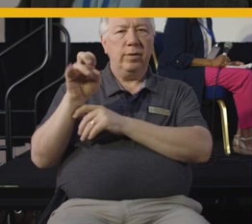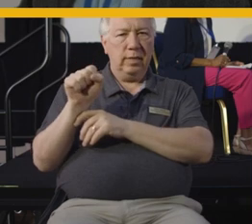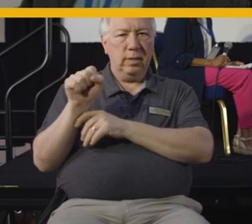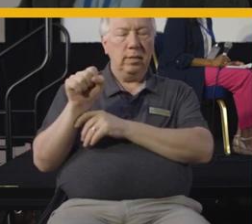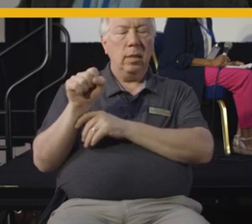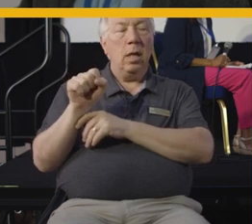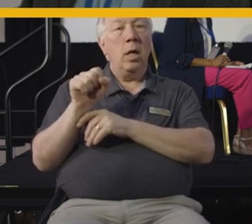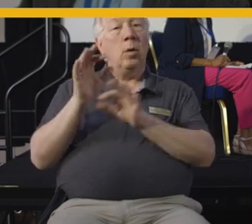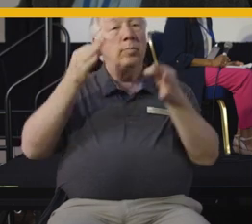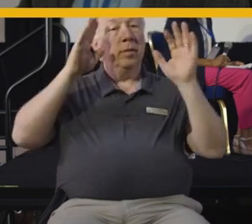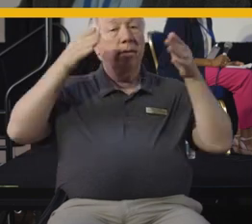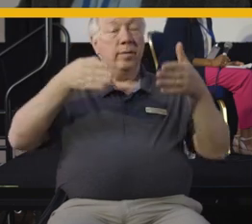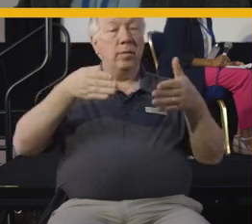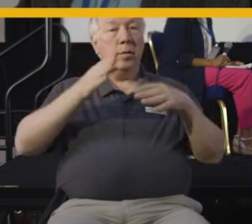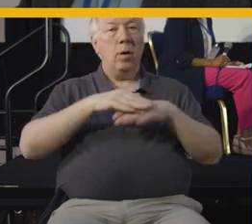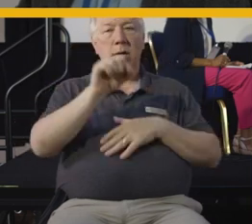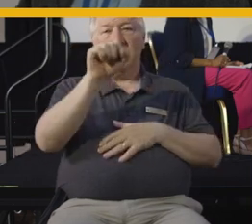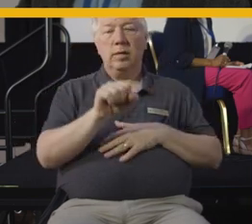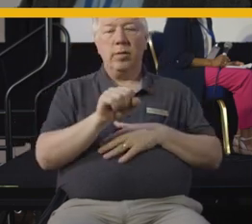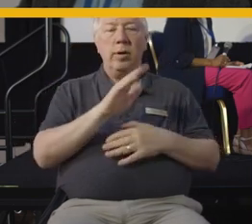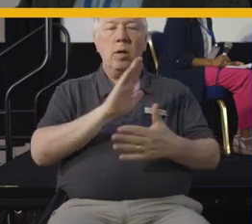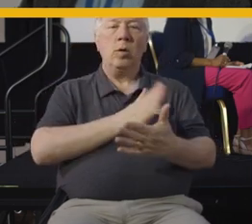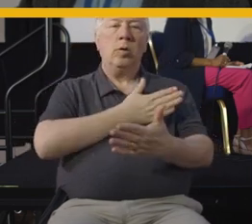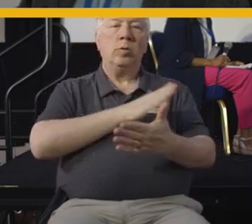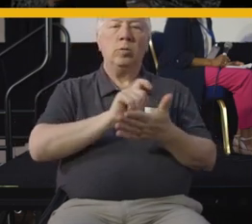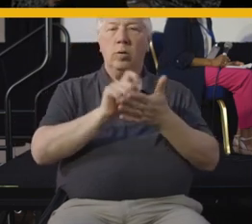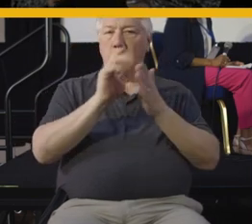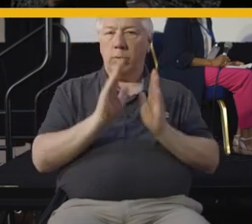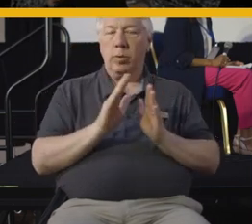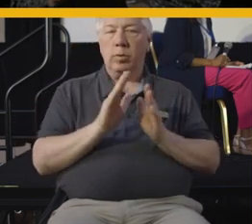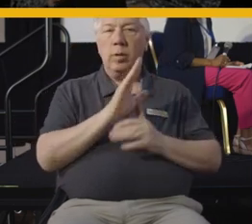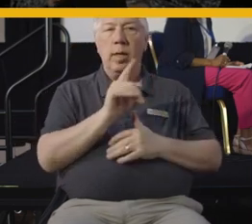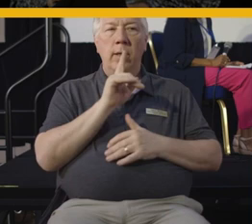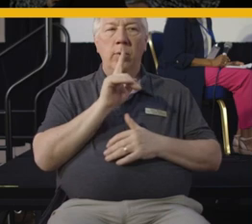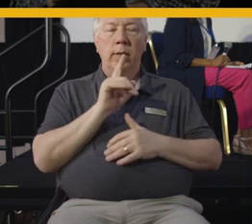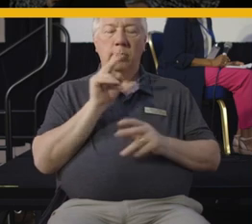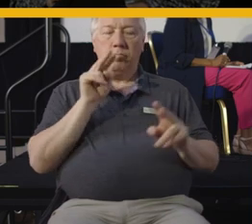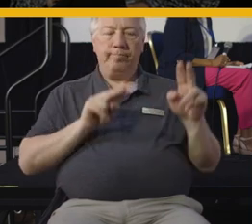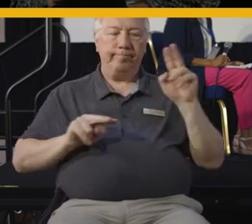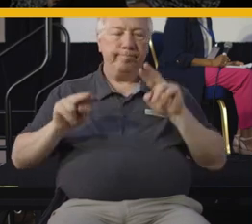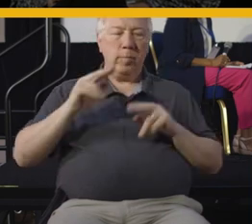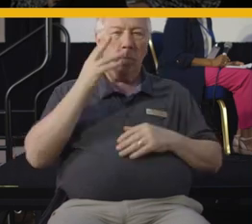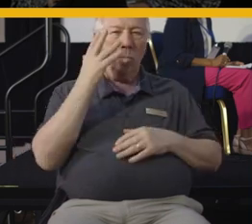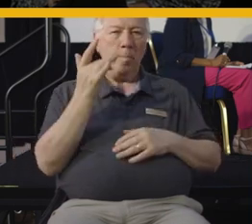decided to focus on Southern songwriters and really have a look at why,